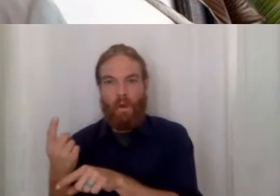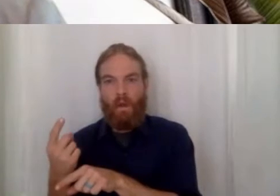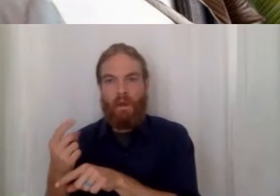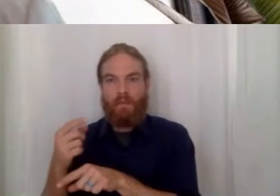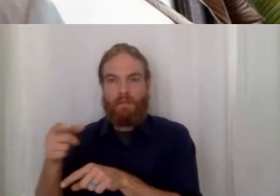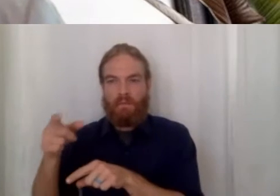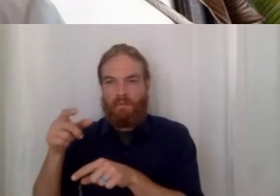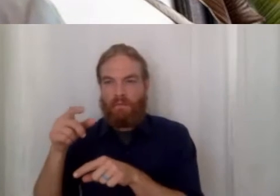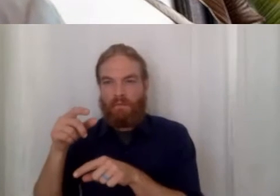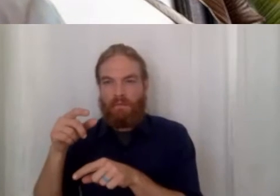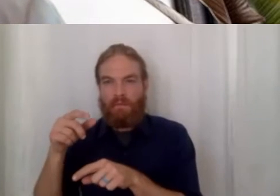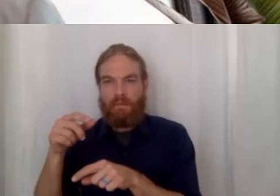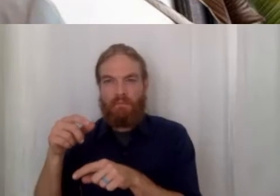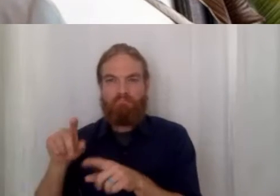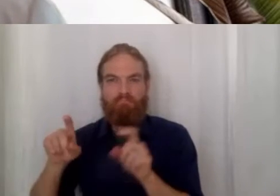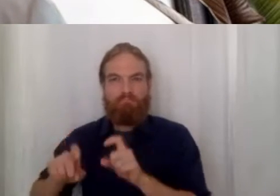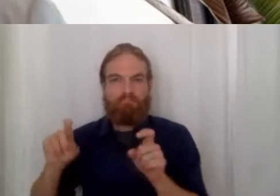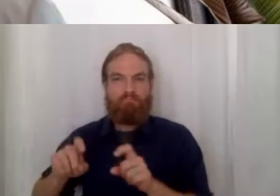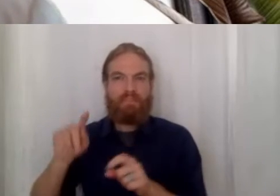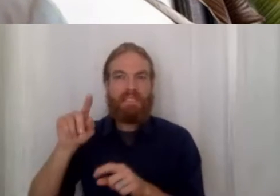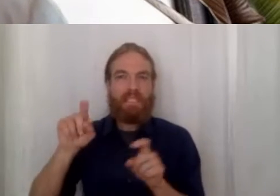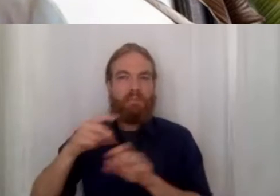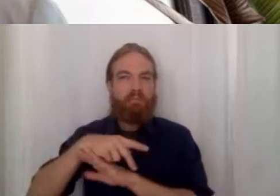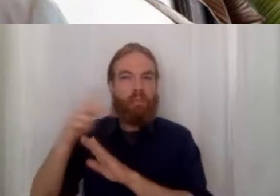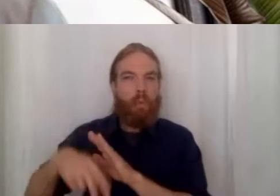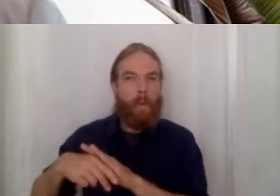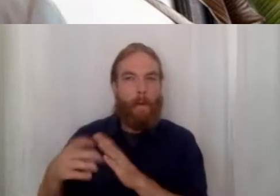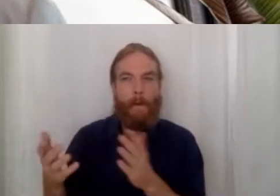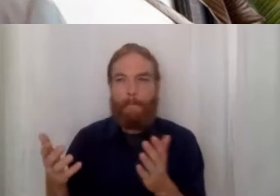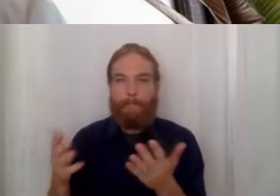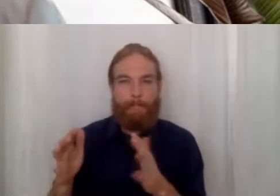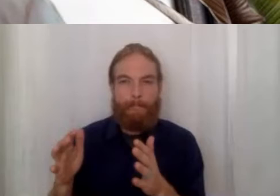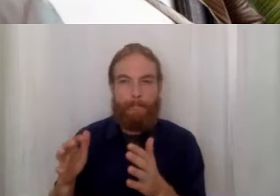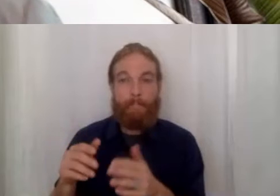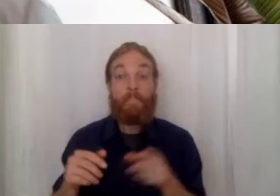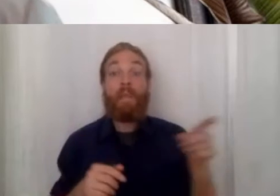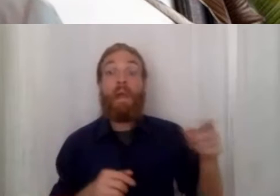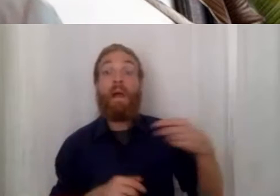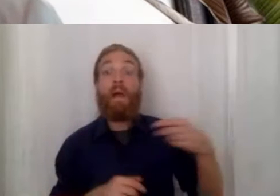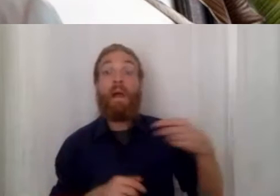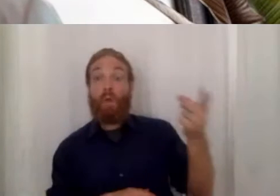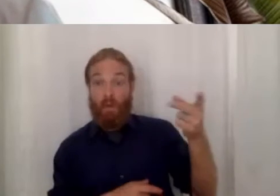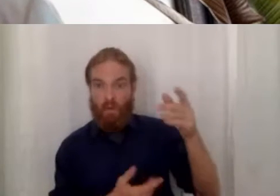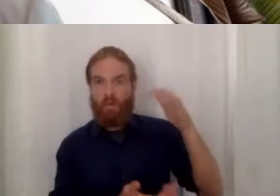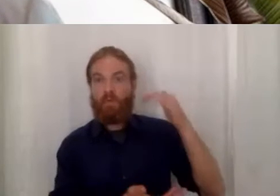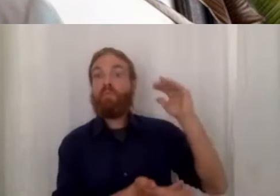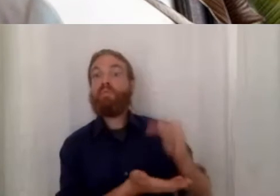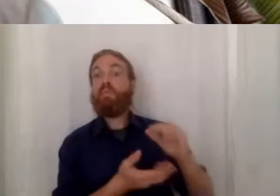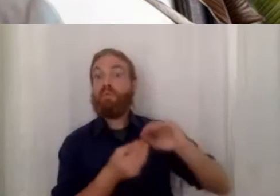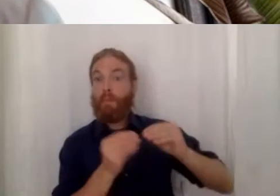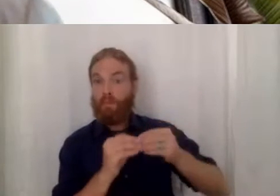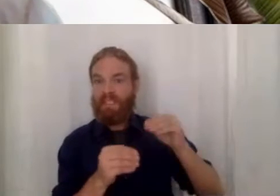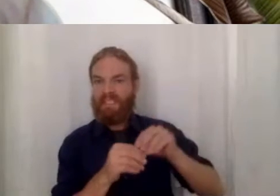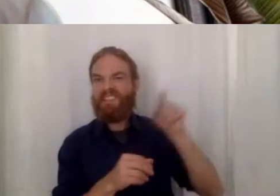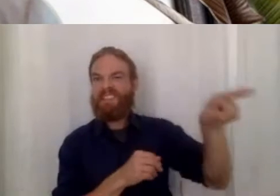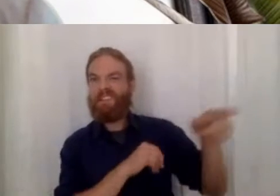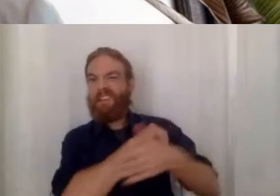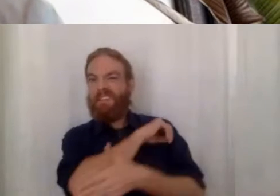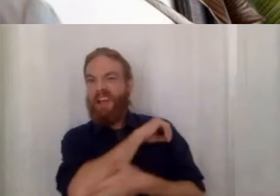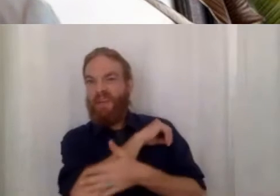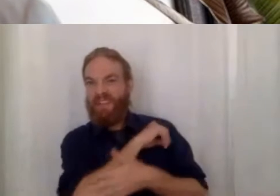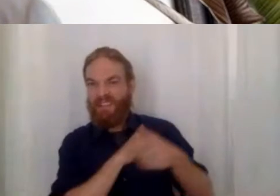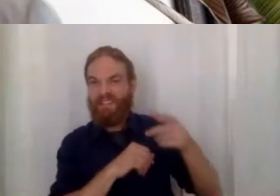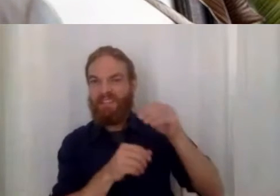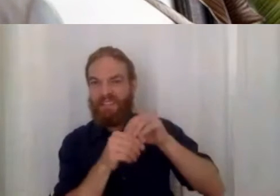low transmission within the county under a certain number of cases per 100,000, which would also allow